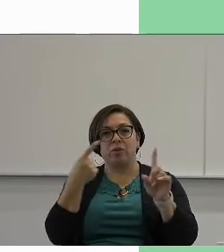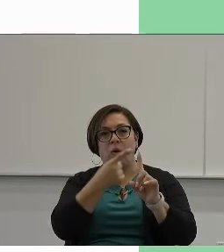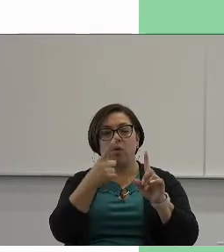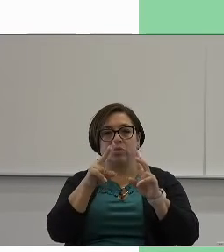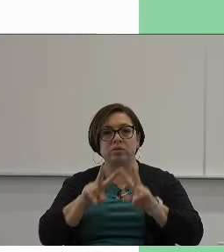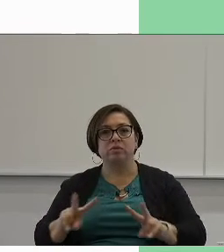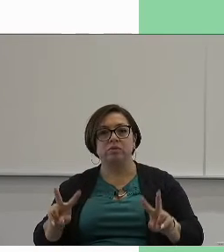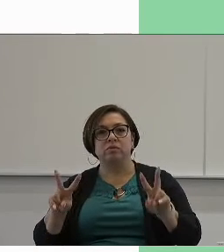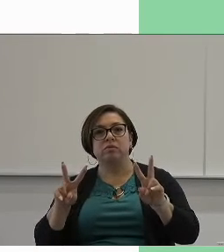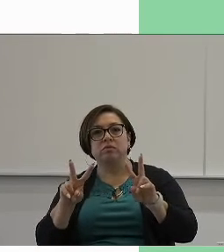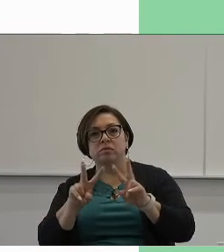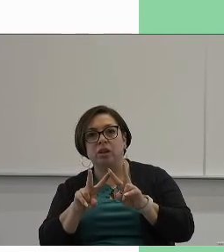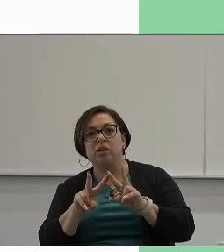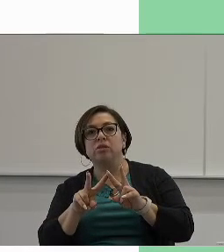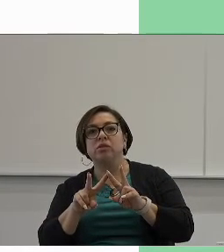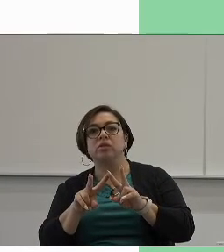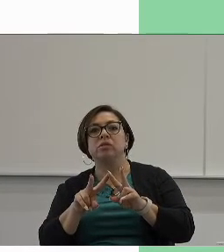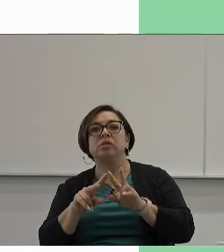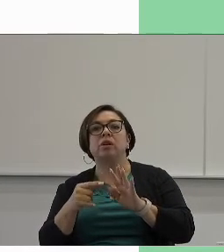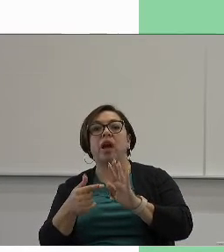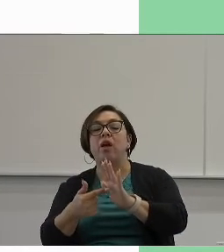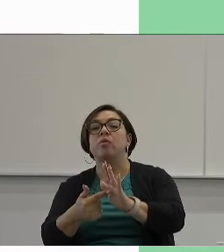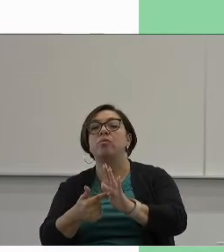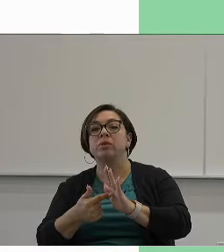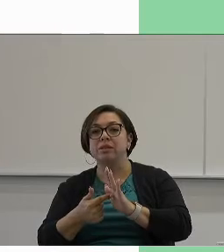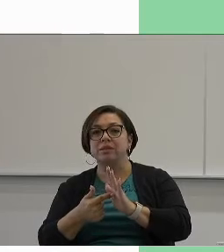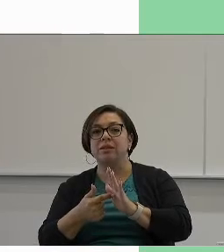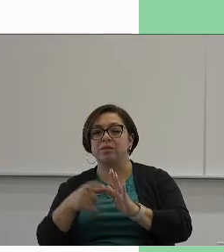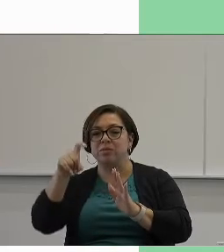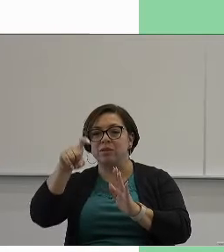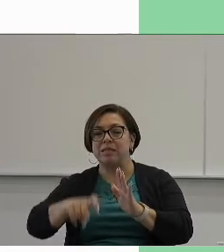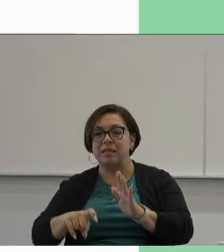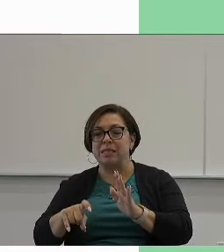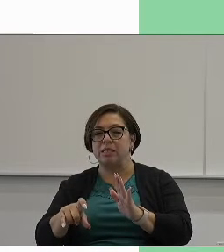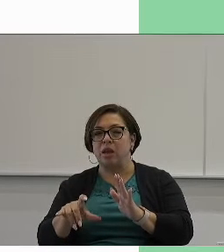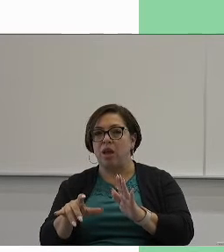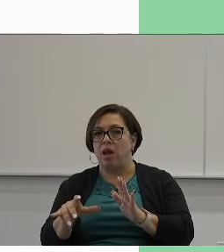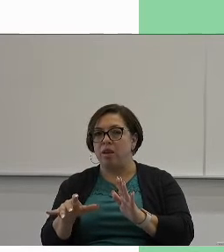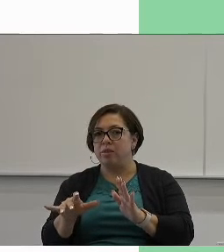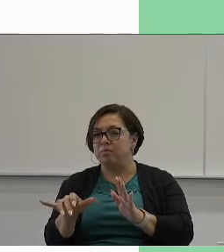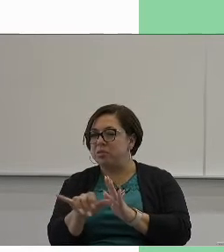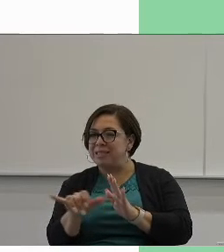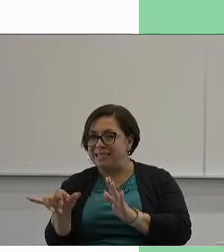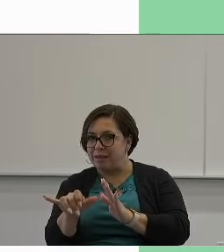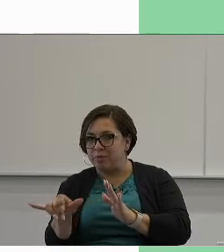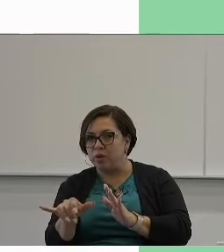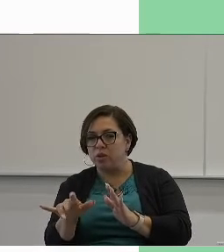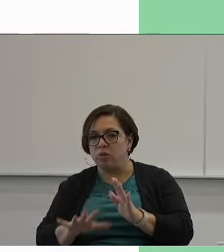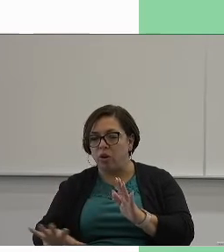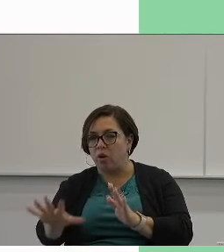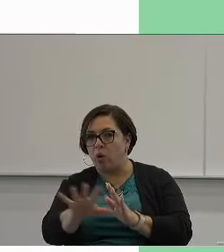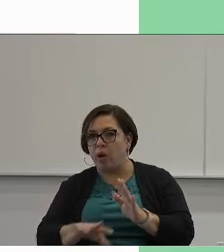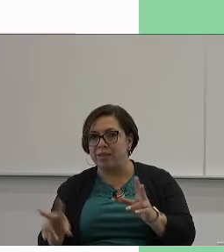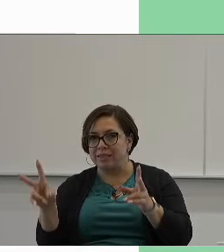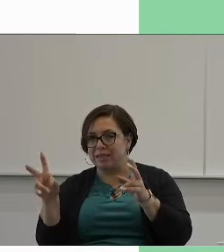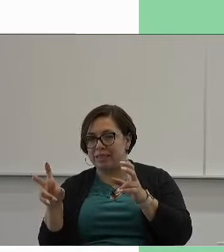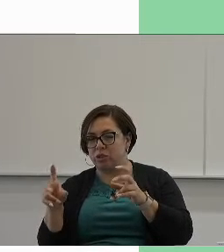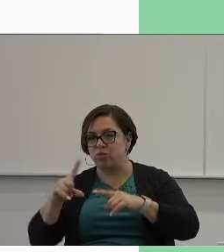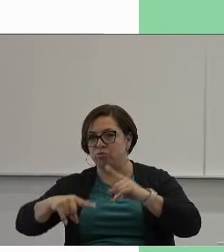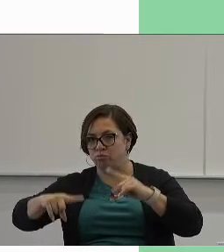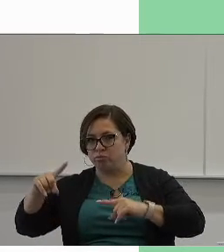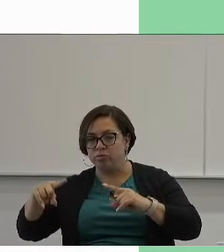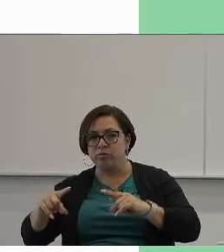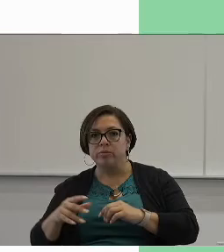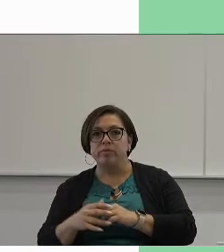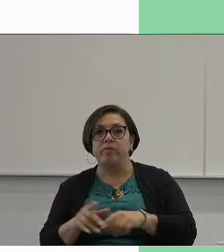values, and whose representational needs are similar across a variety of issues.